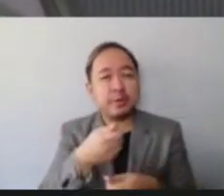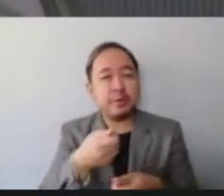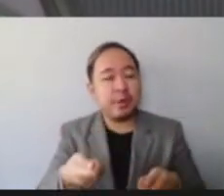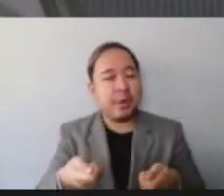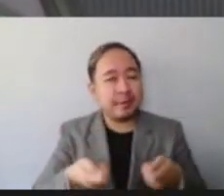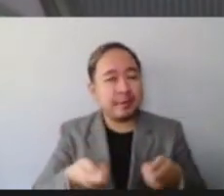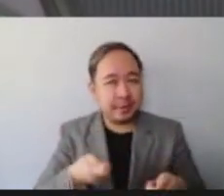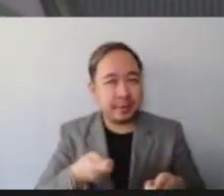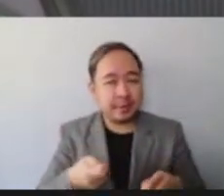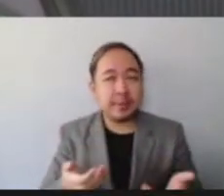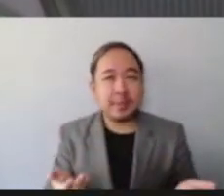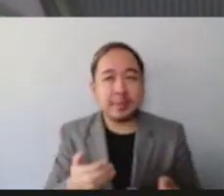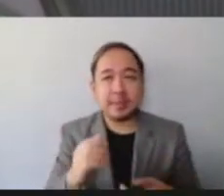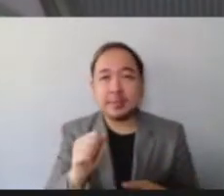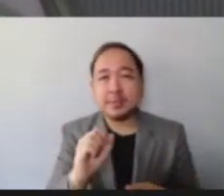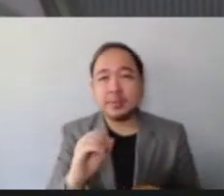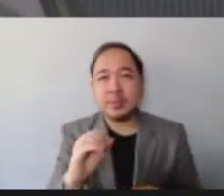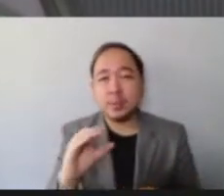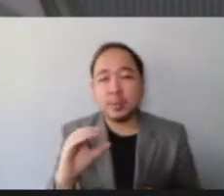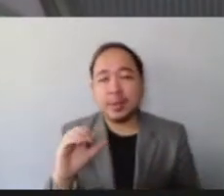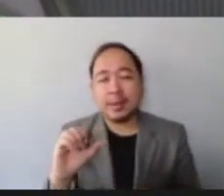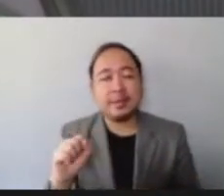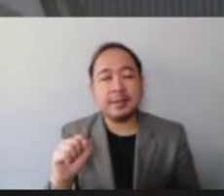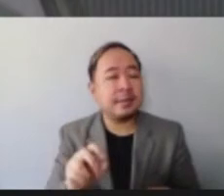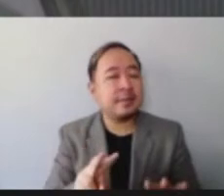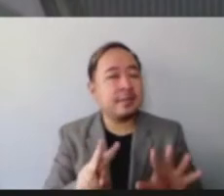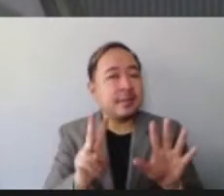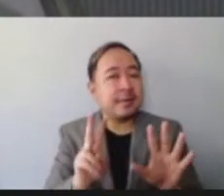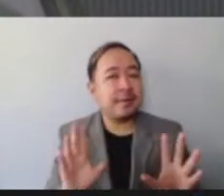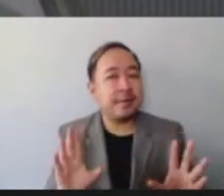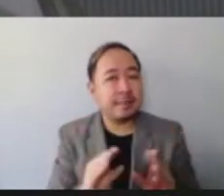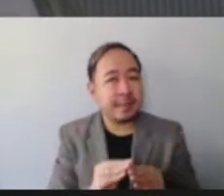committee on Advantage development at hs7 session